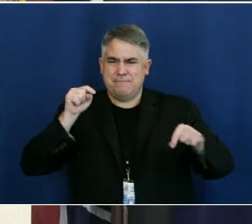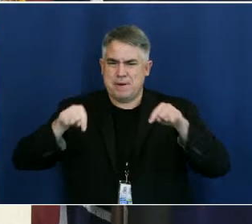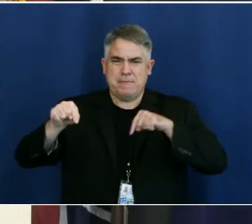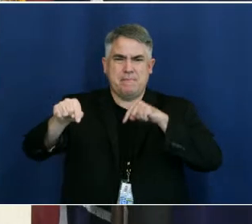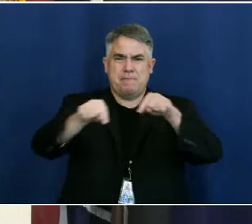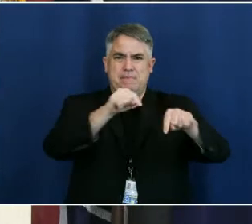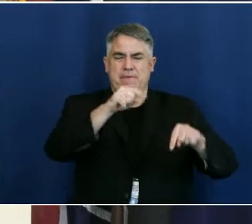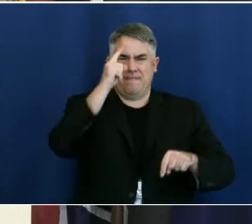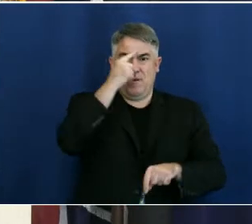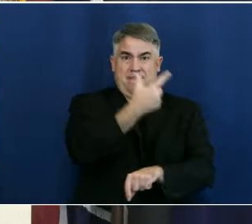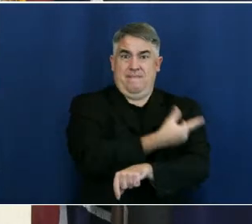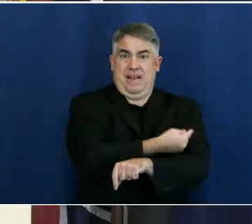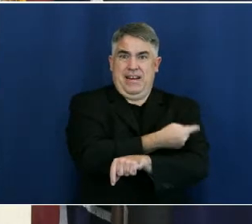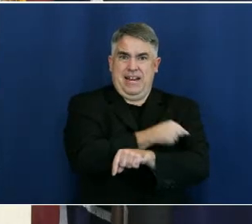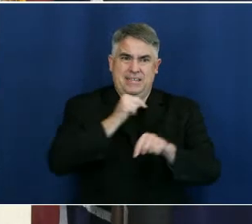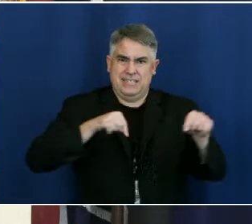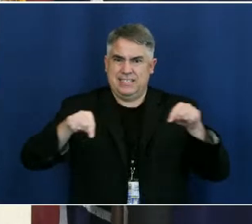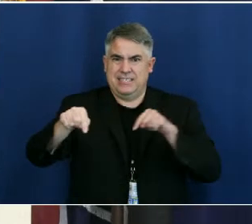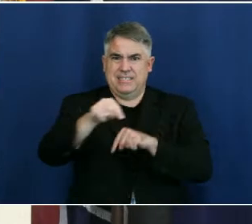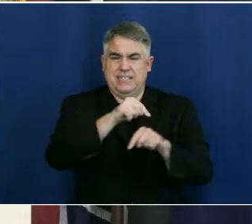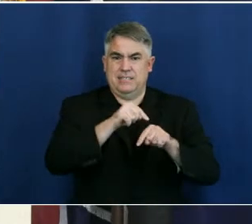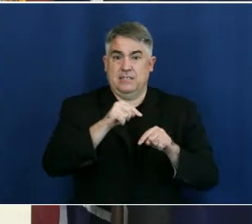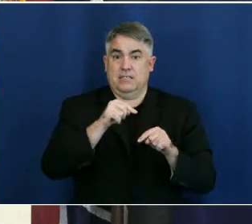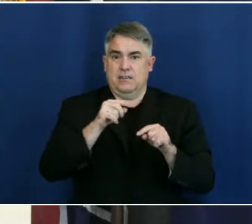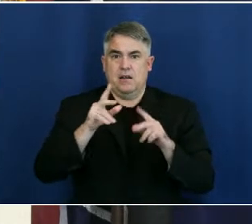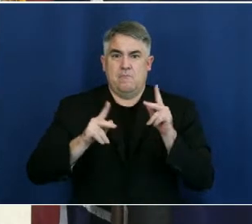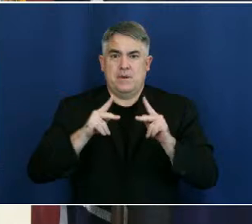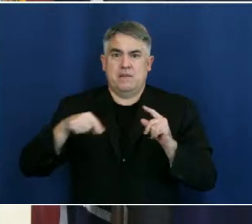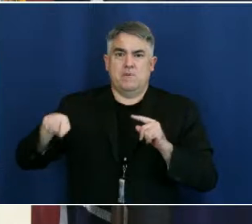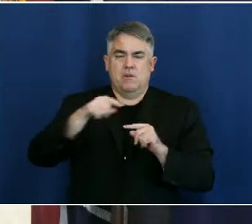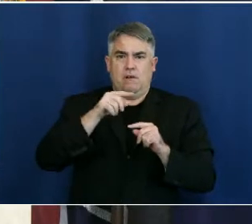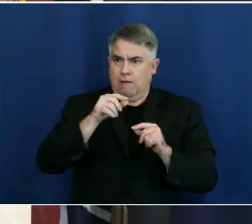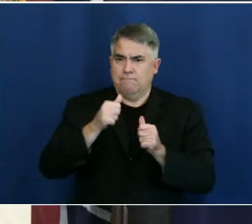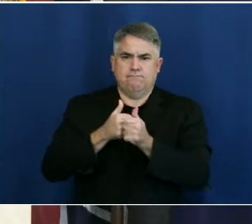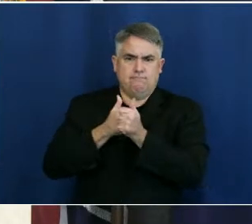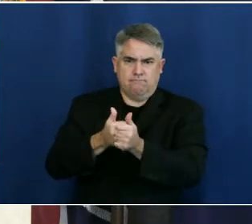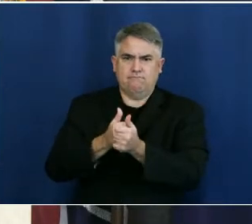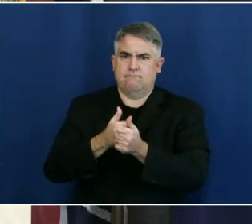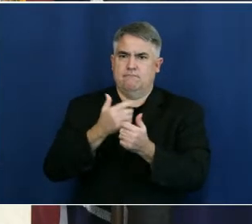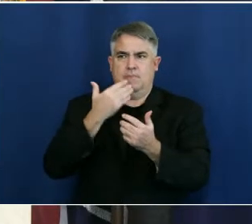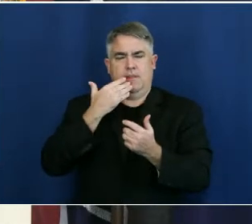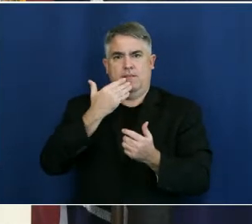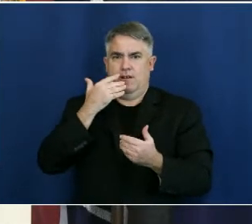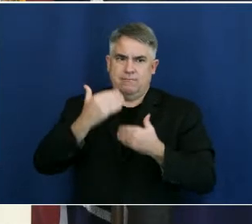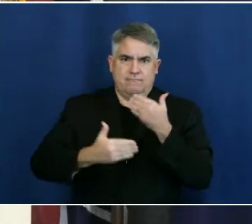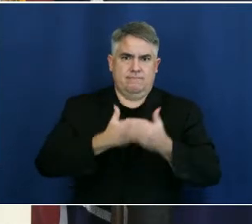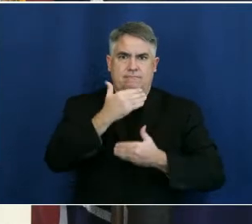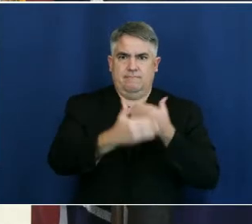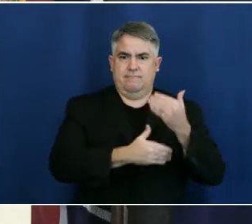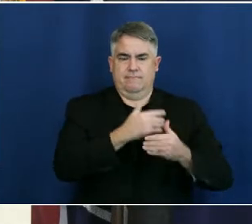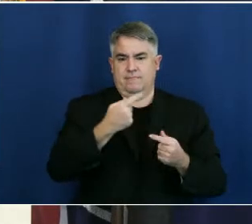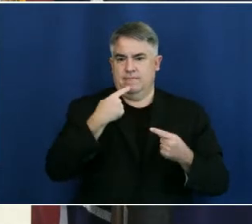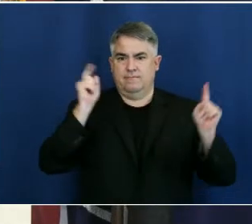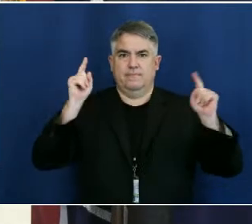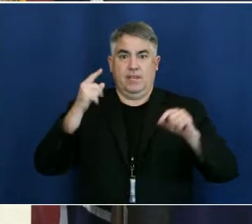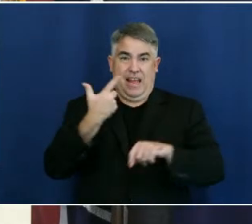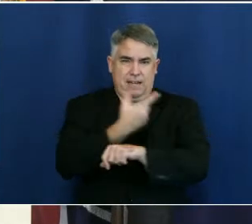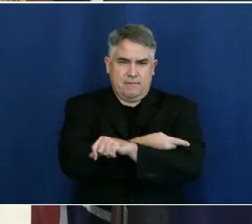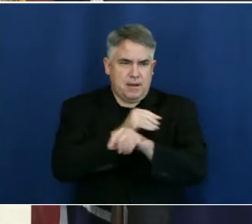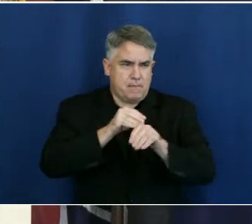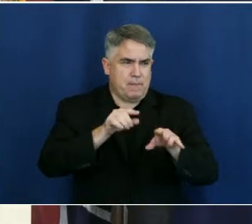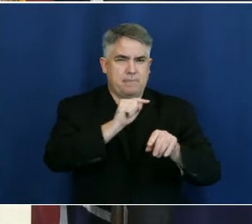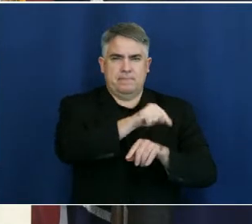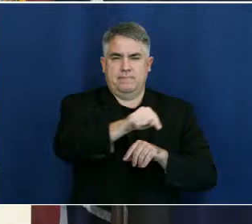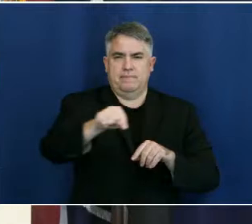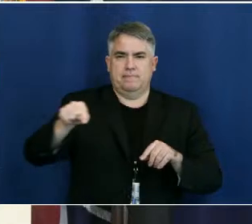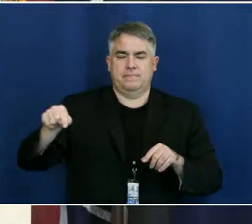we understood that speed was our goal in terms of getting vaccines administered. We also now have 19